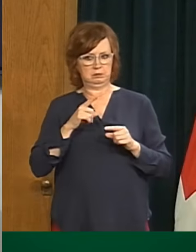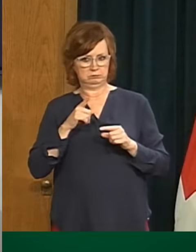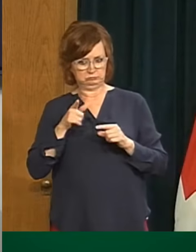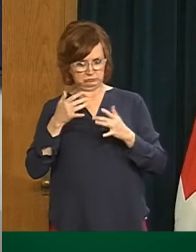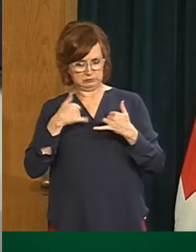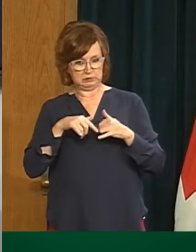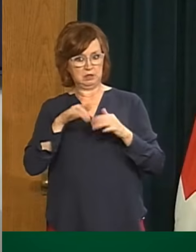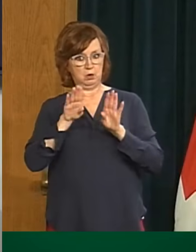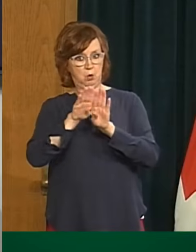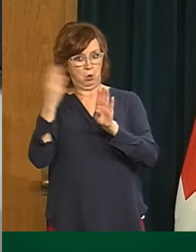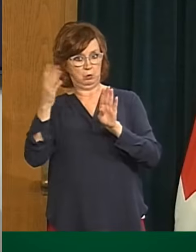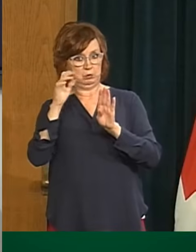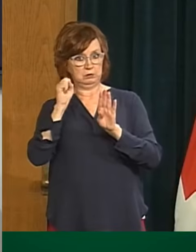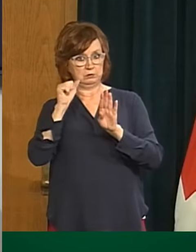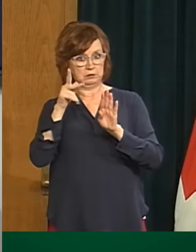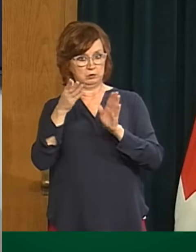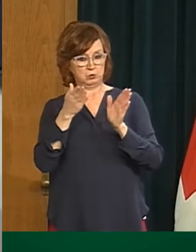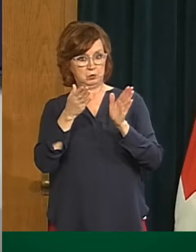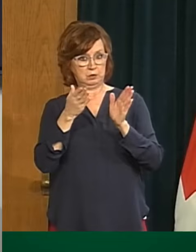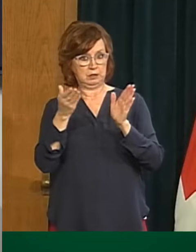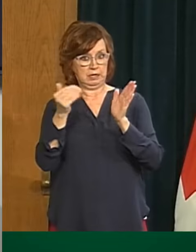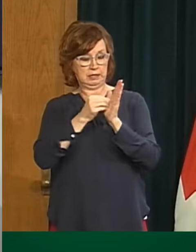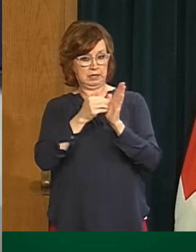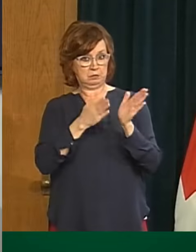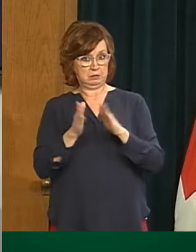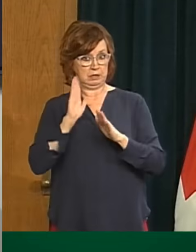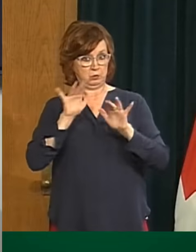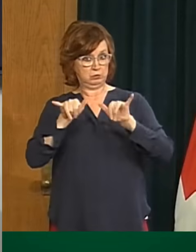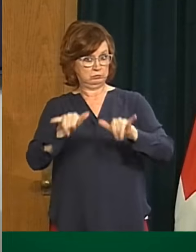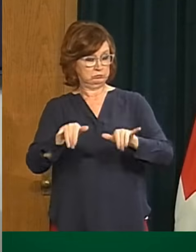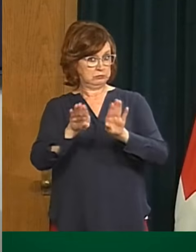we keep having outbreaks like this?